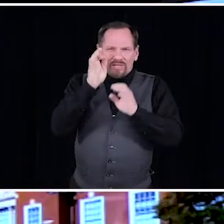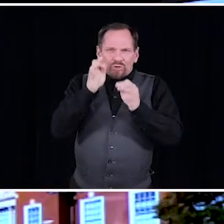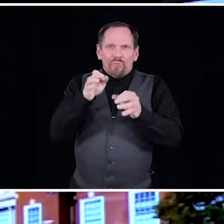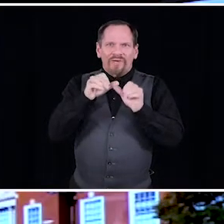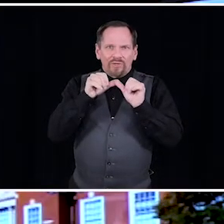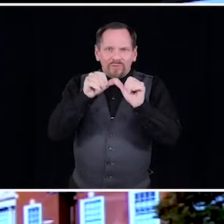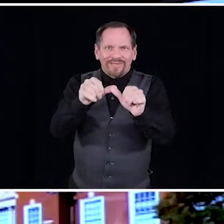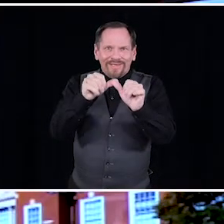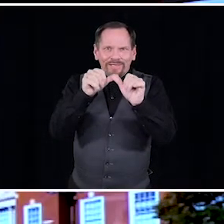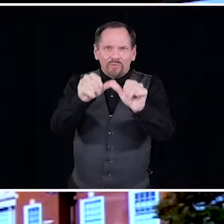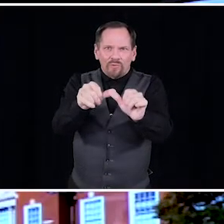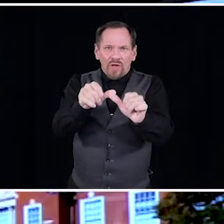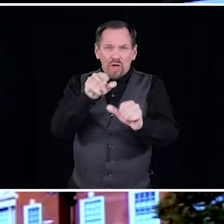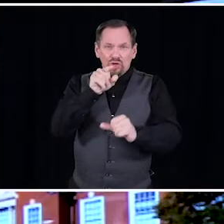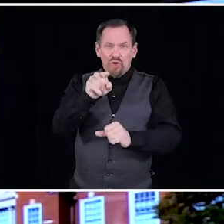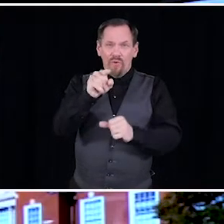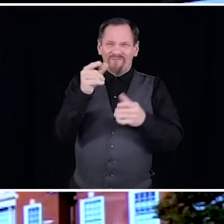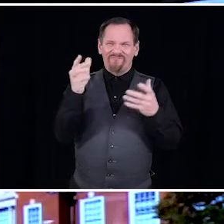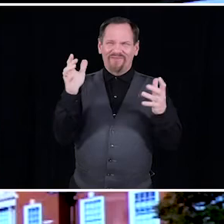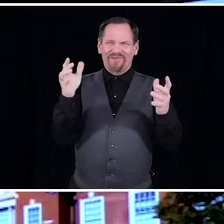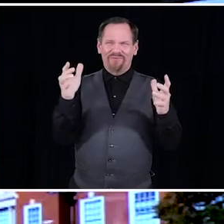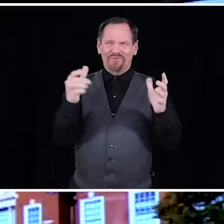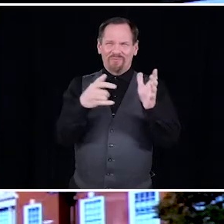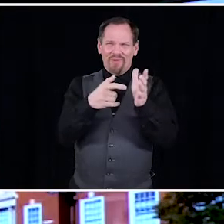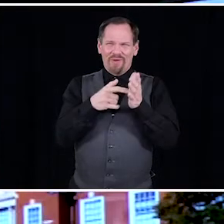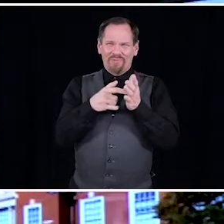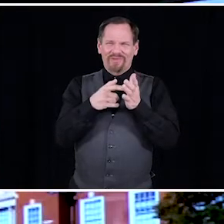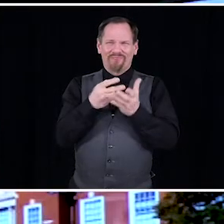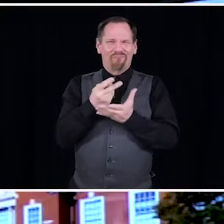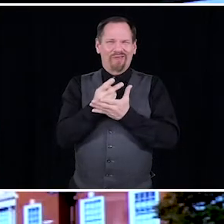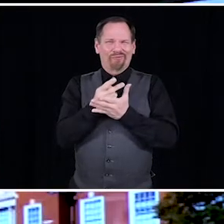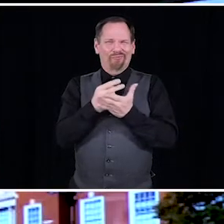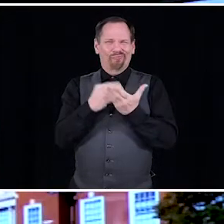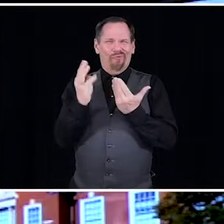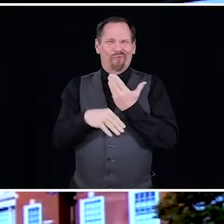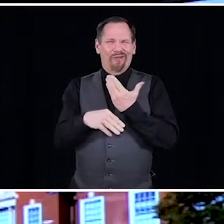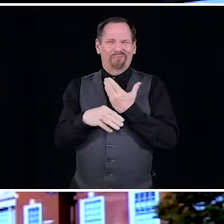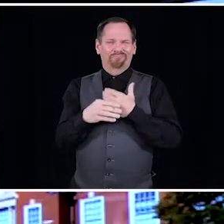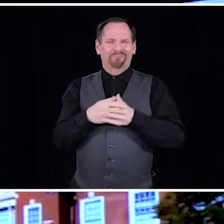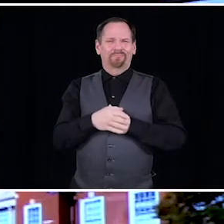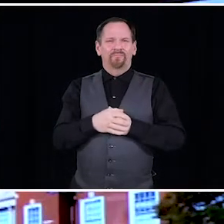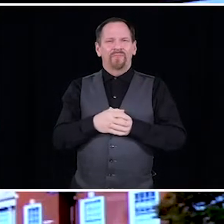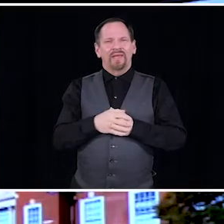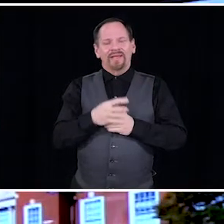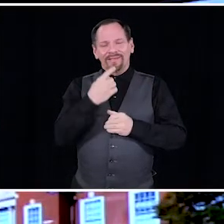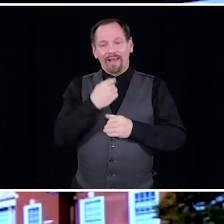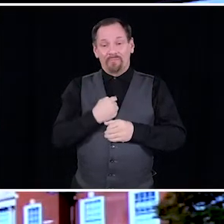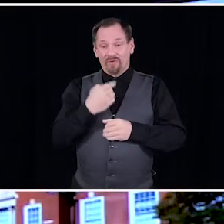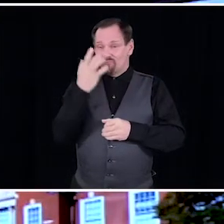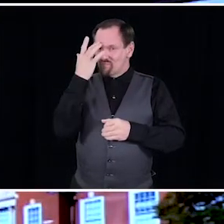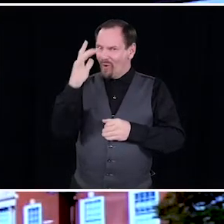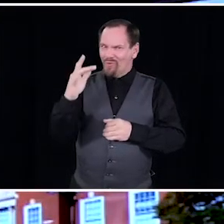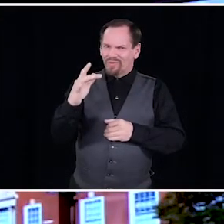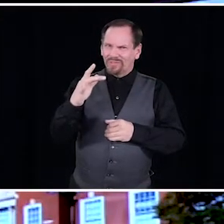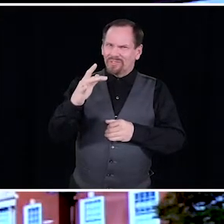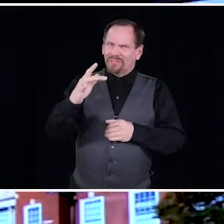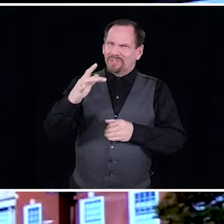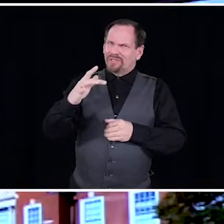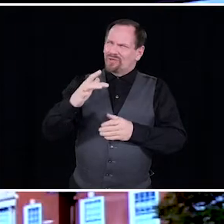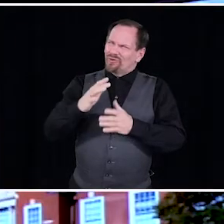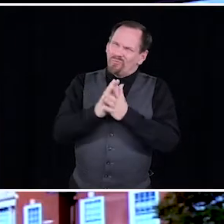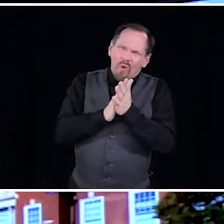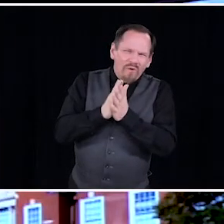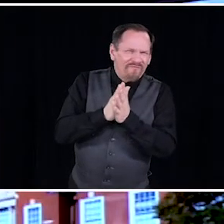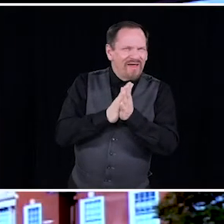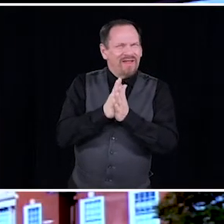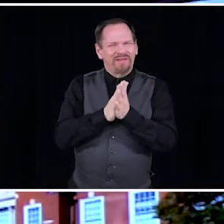completed the requirements of your master's program, tells me you're smart and driven, and are committed to expanding your